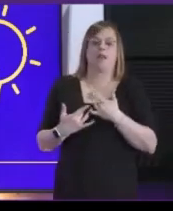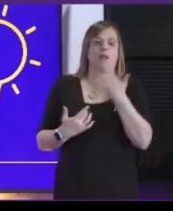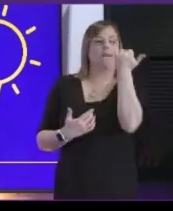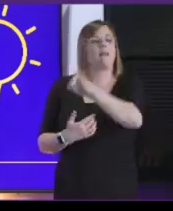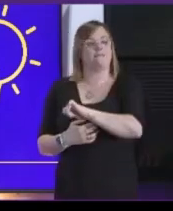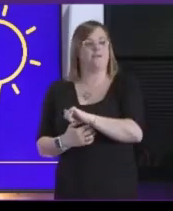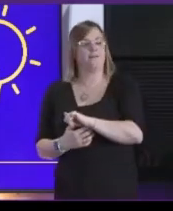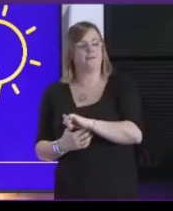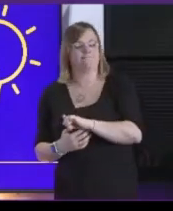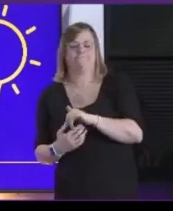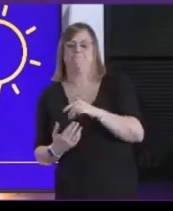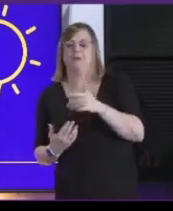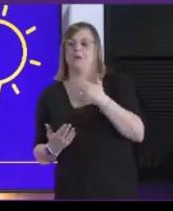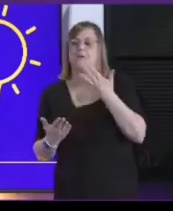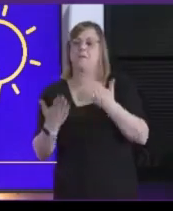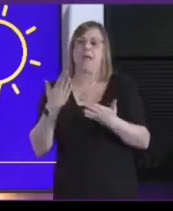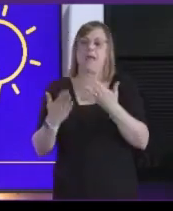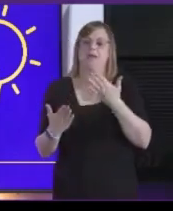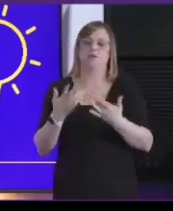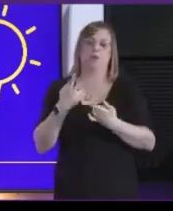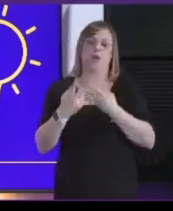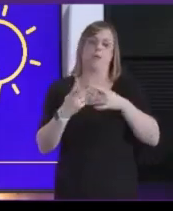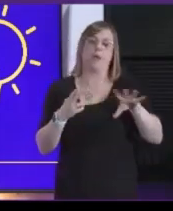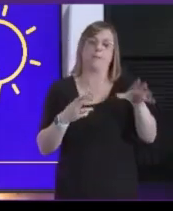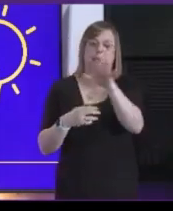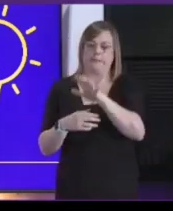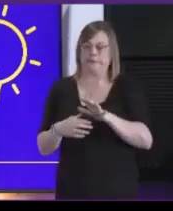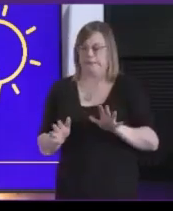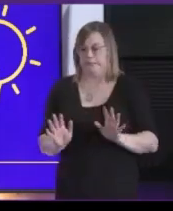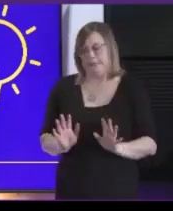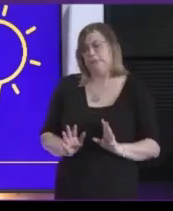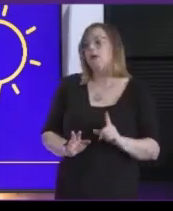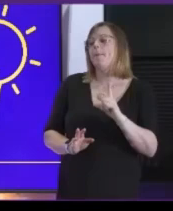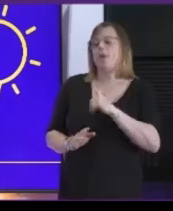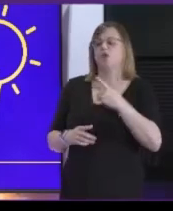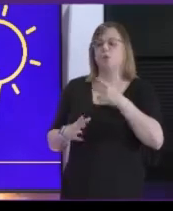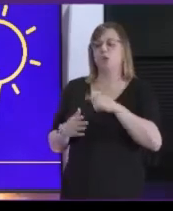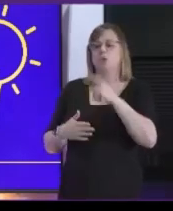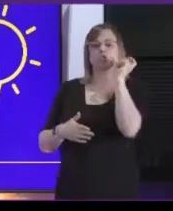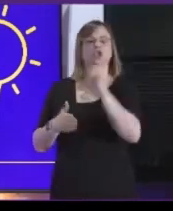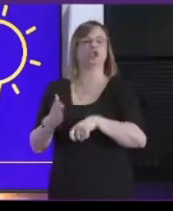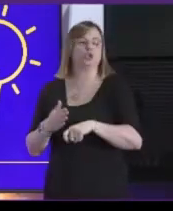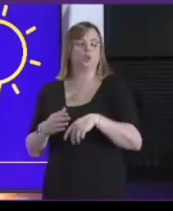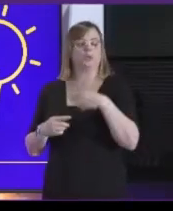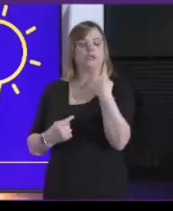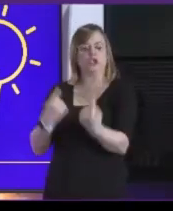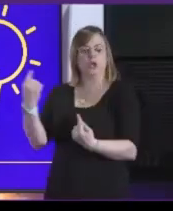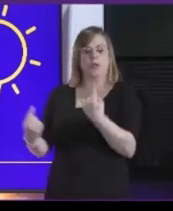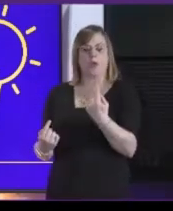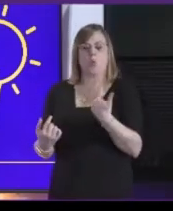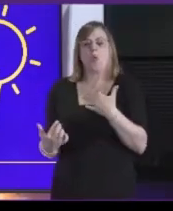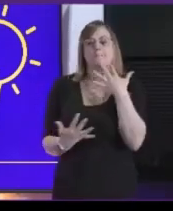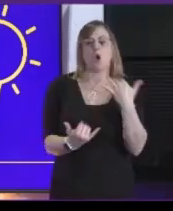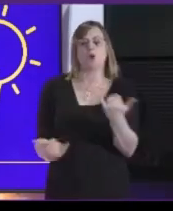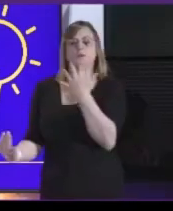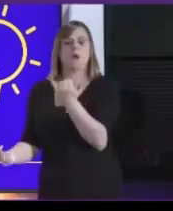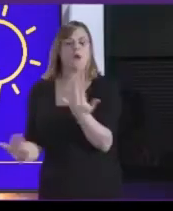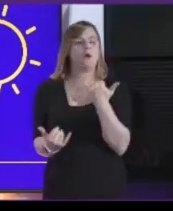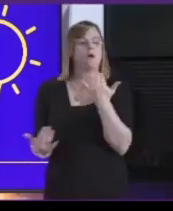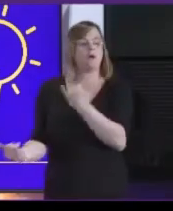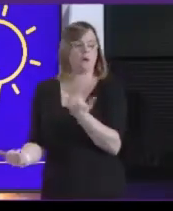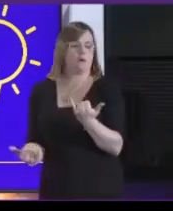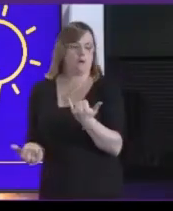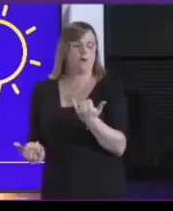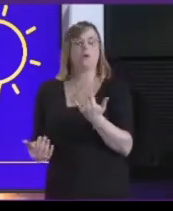do compared to other places, because we don't sue each other. We have a monitoring instead. That is how.